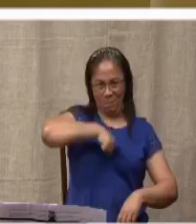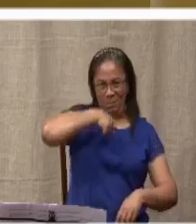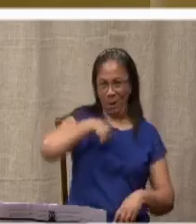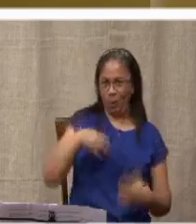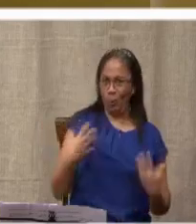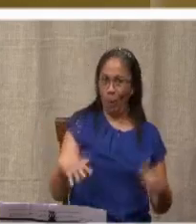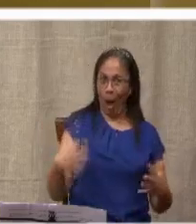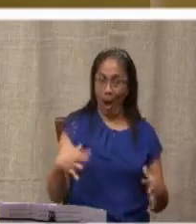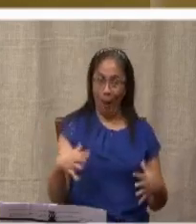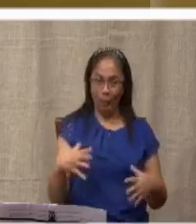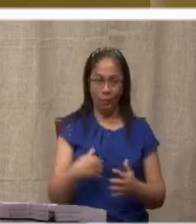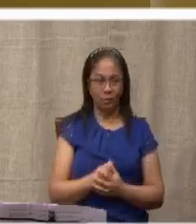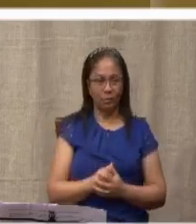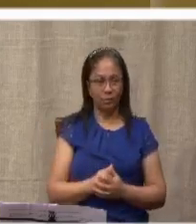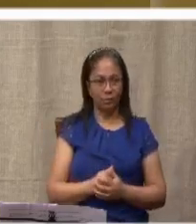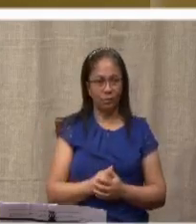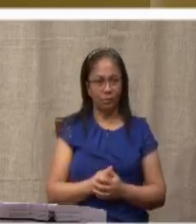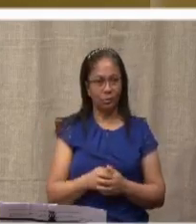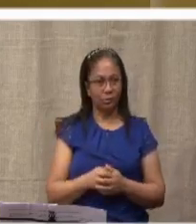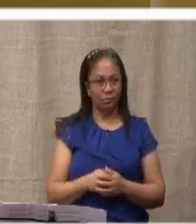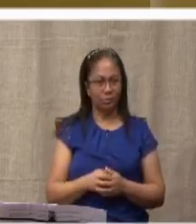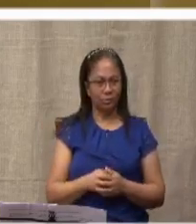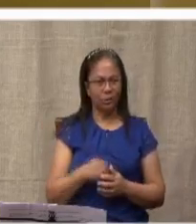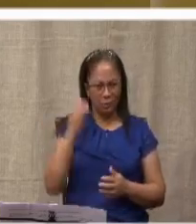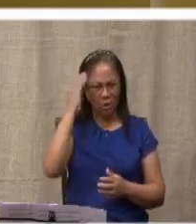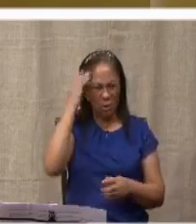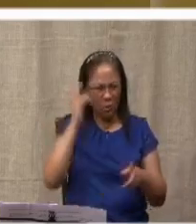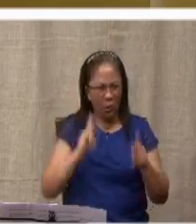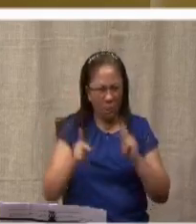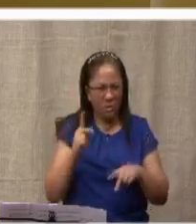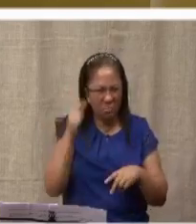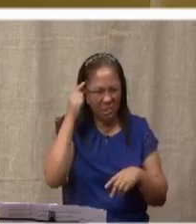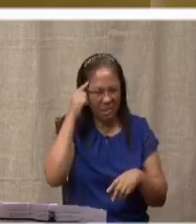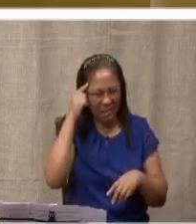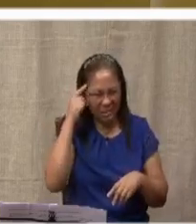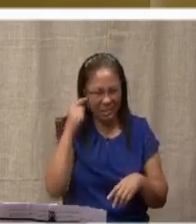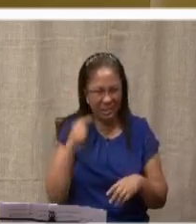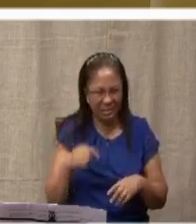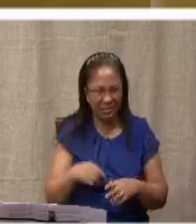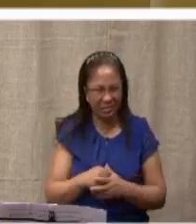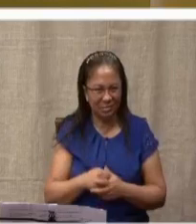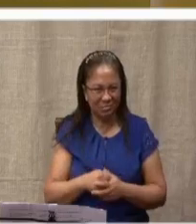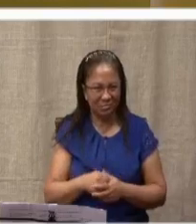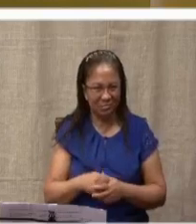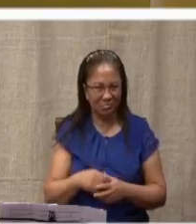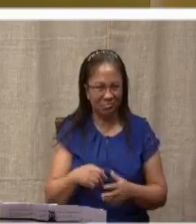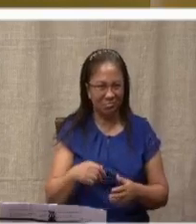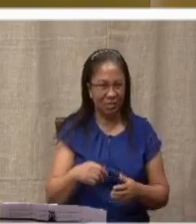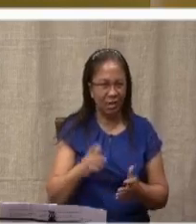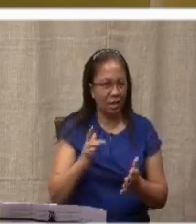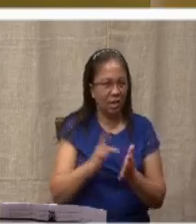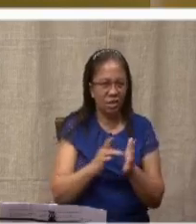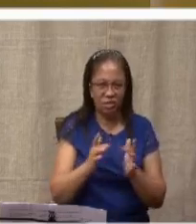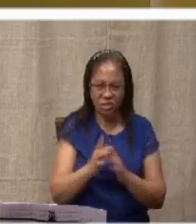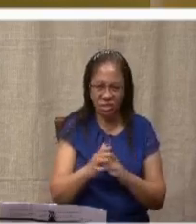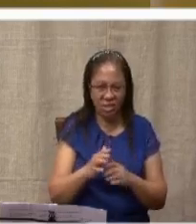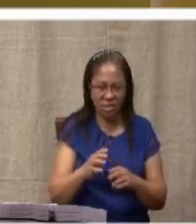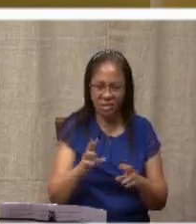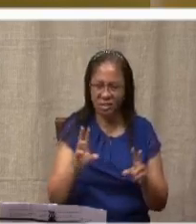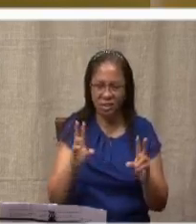how good i am you know he's you know what they're talking about what he does is the